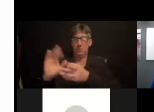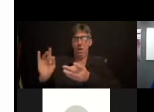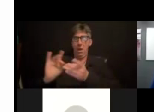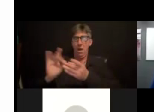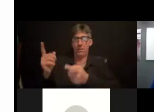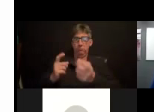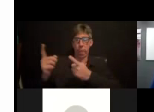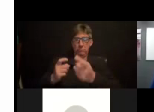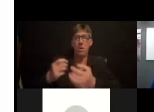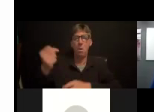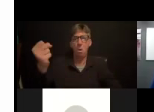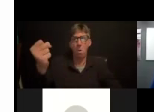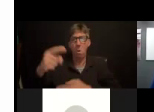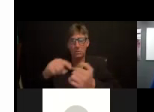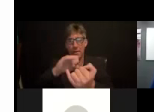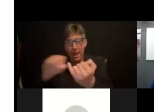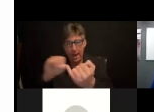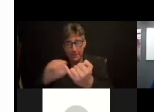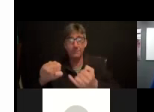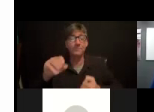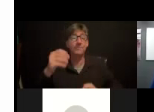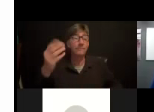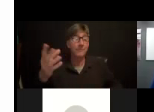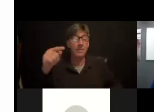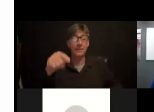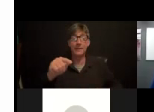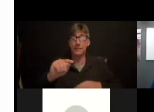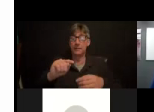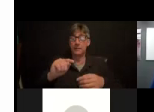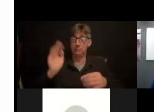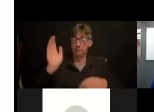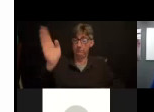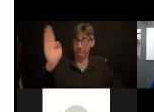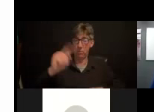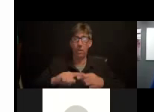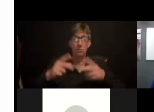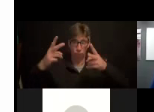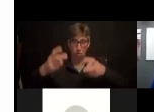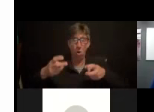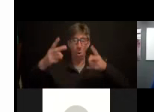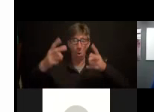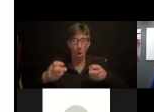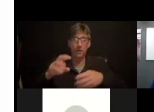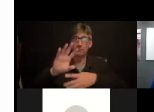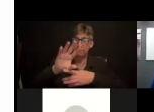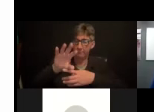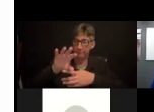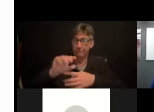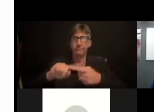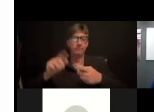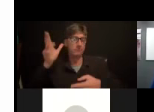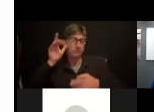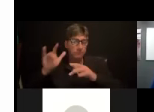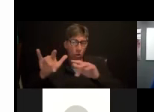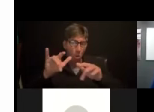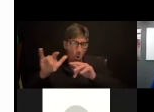everyone that this meeting is being audio and visually recorded and will be made publicly available. Before we get started, I'd like to go over a few